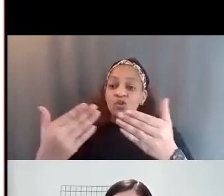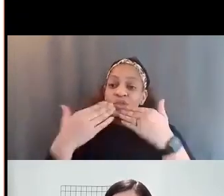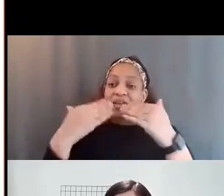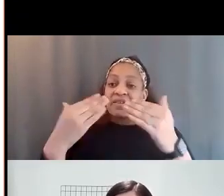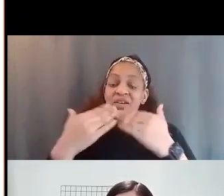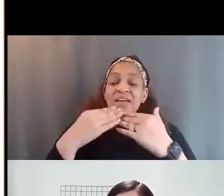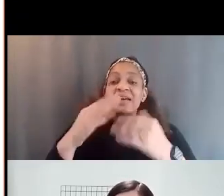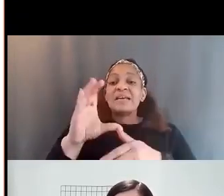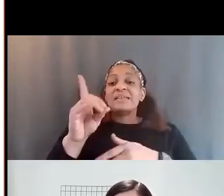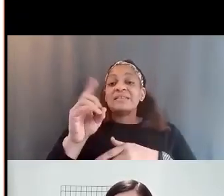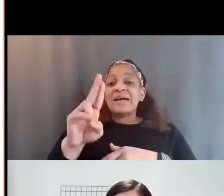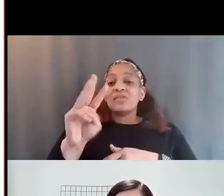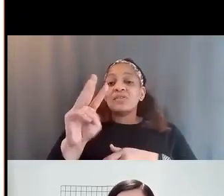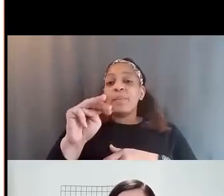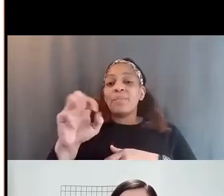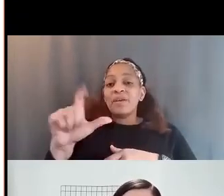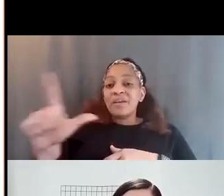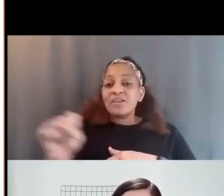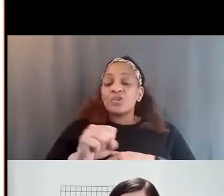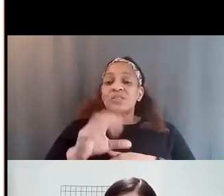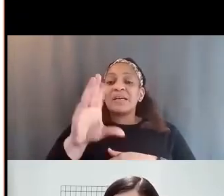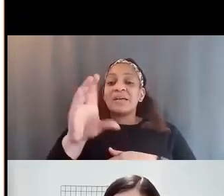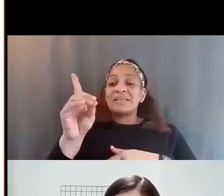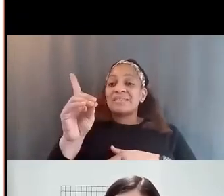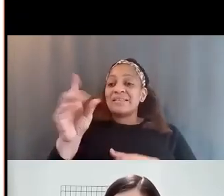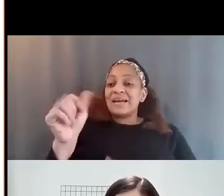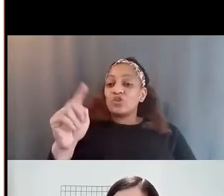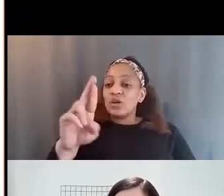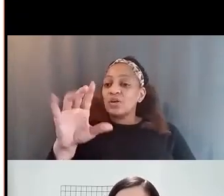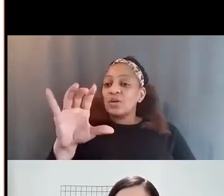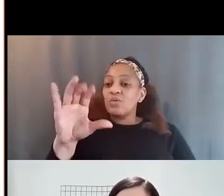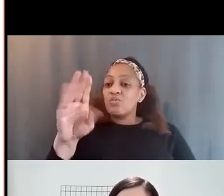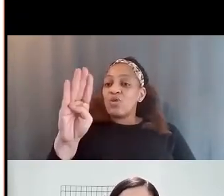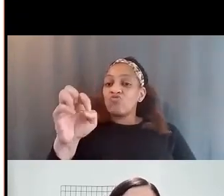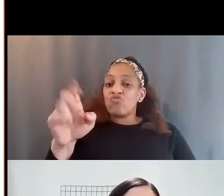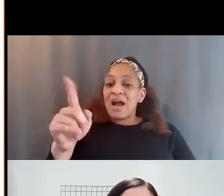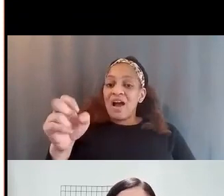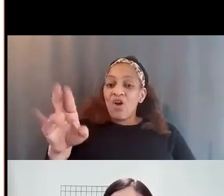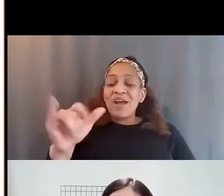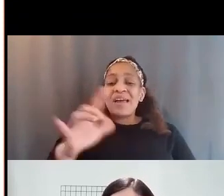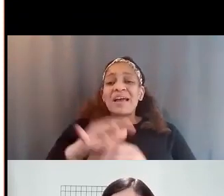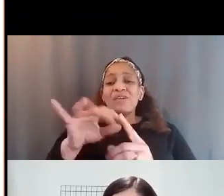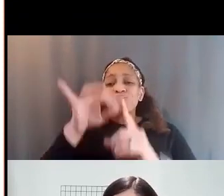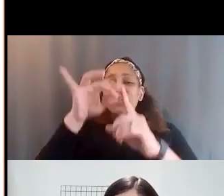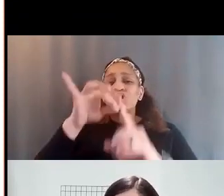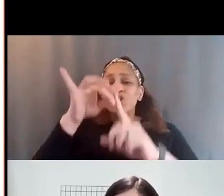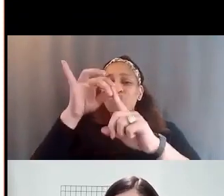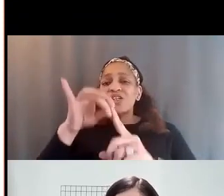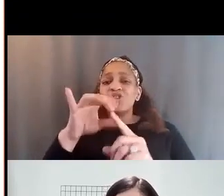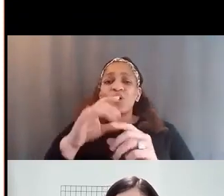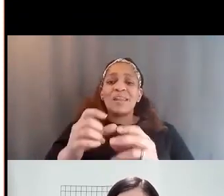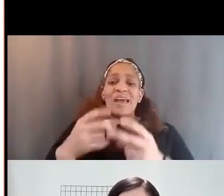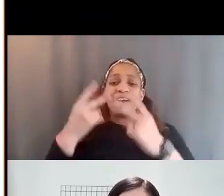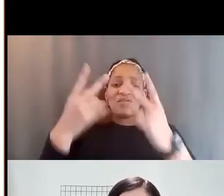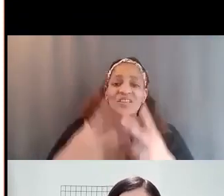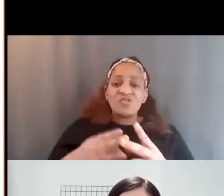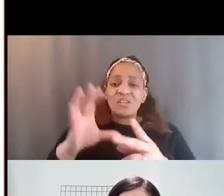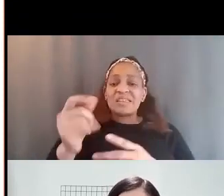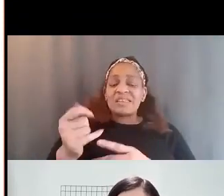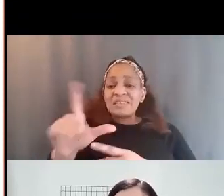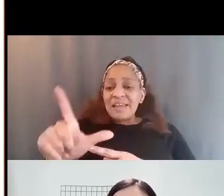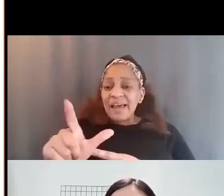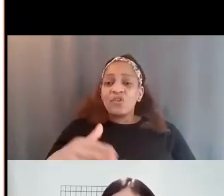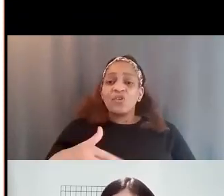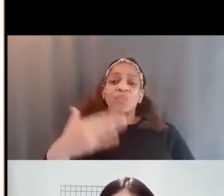Dr. Barawi, to Chris, and to our special guest, Daniel, for sharing your employment journey with us, for helping us